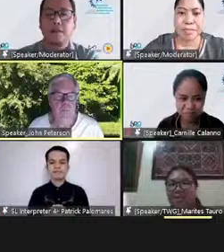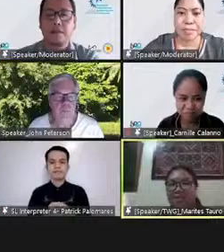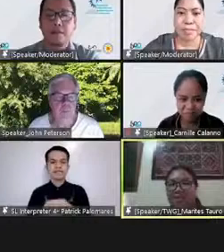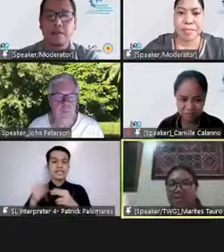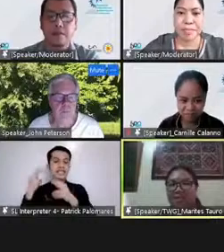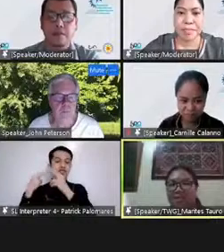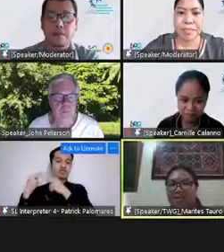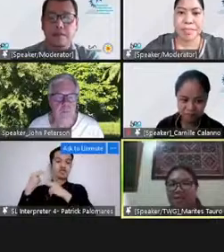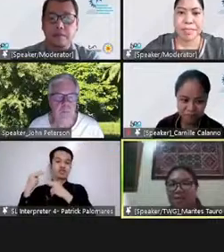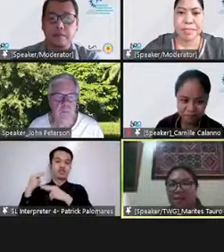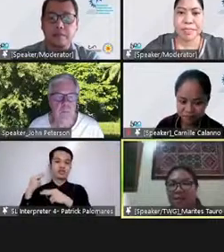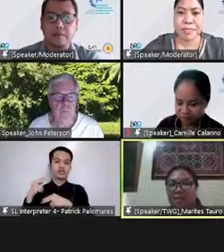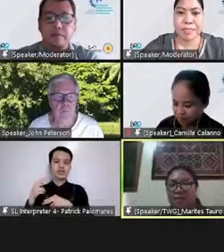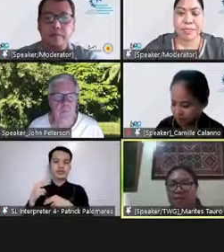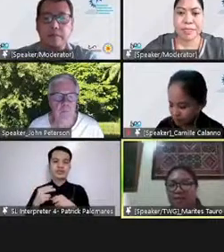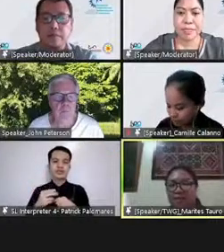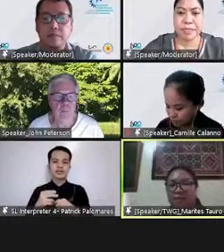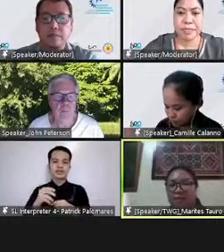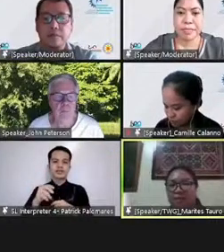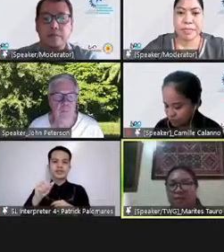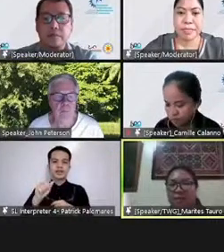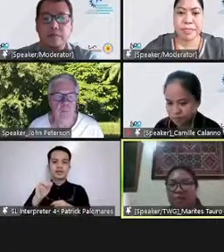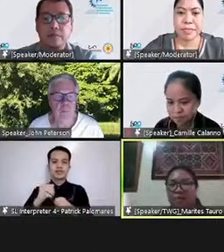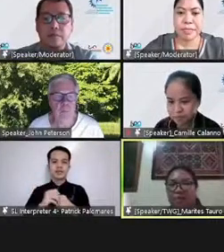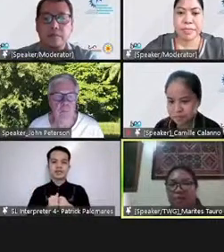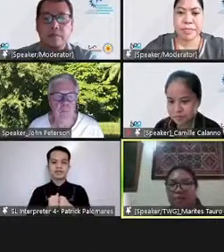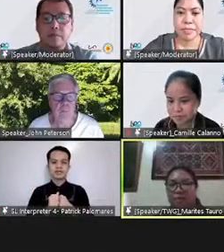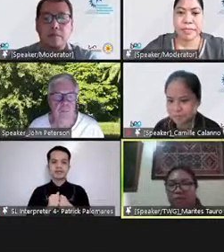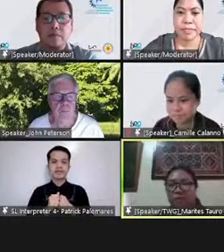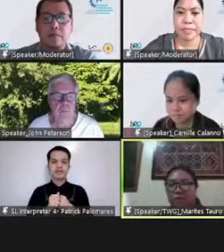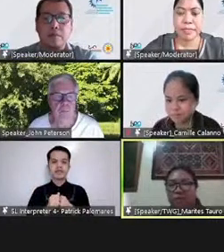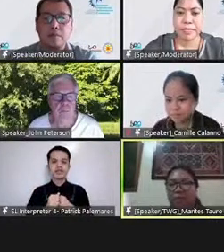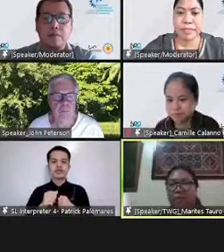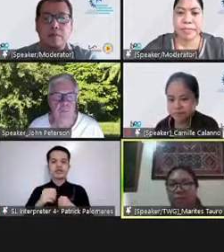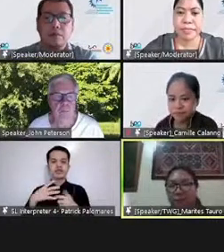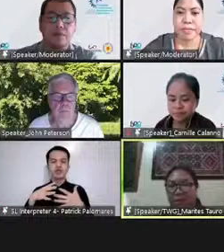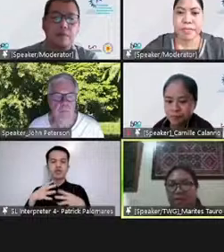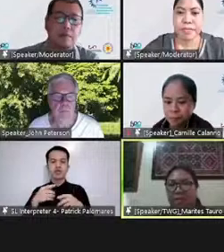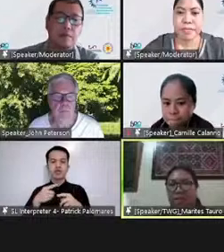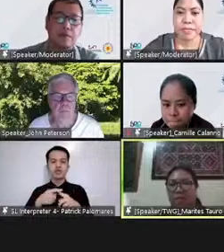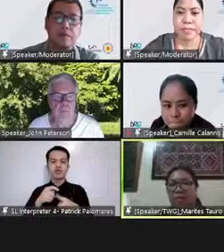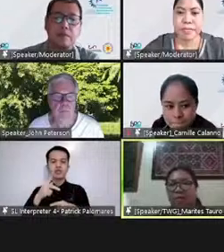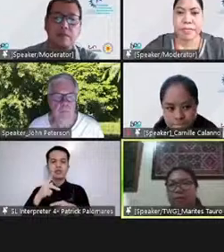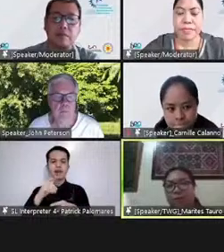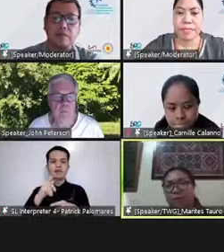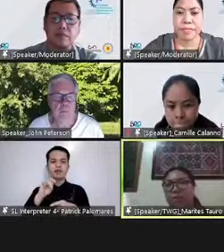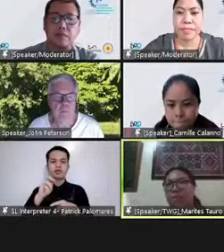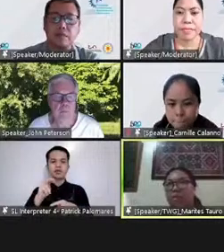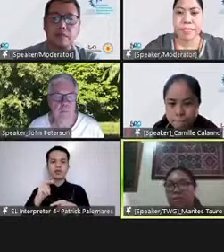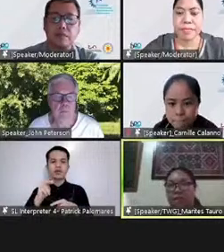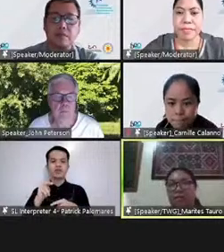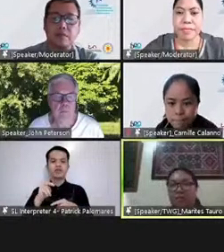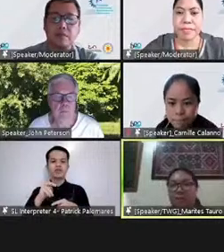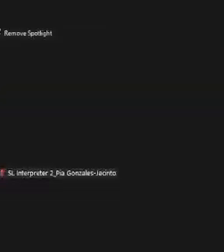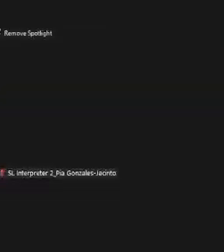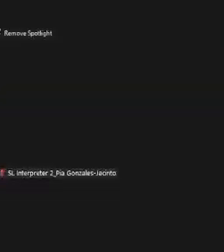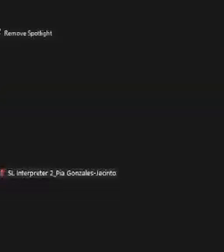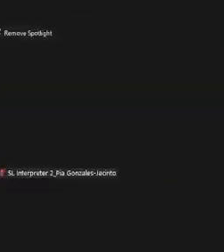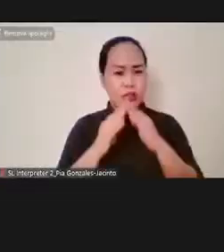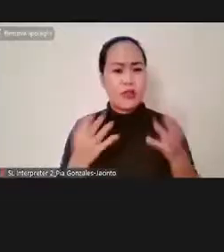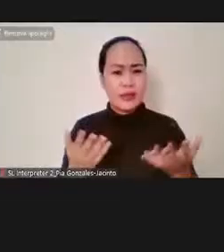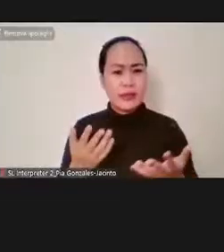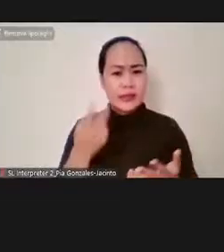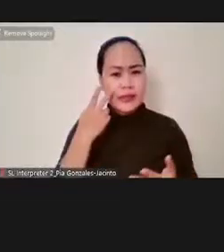Historically, the abaca fibers or abaca woven cloth from Kabicolan are also considered as fine